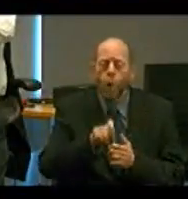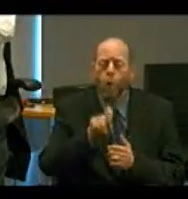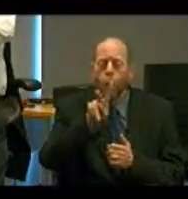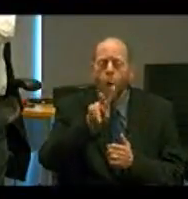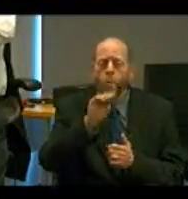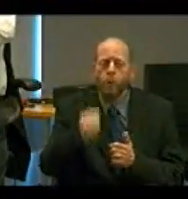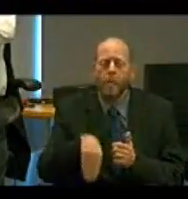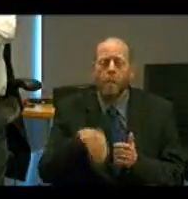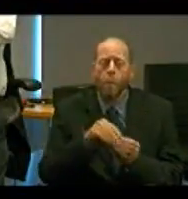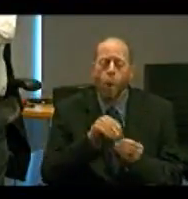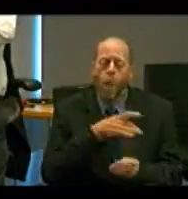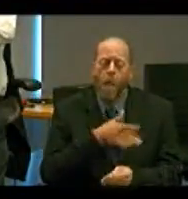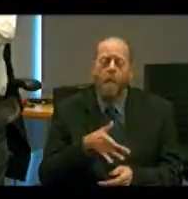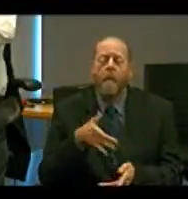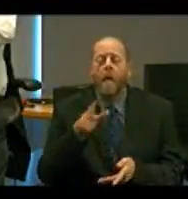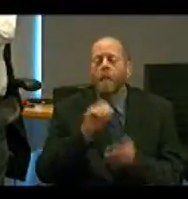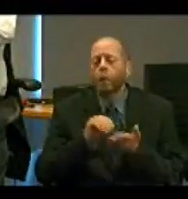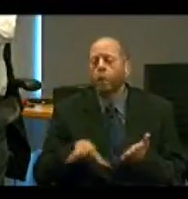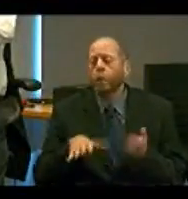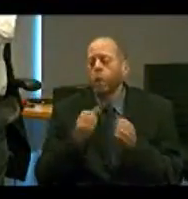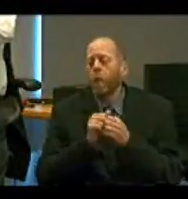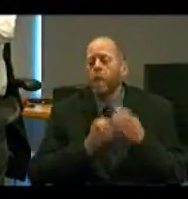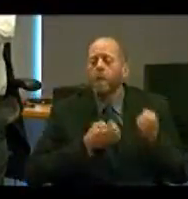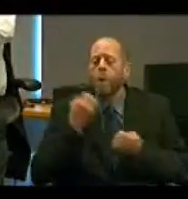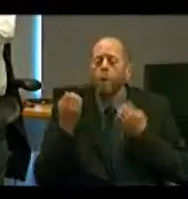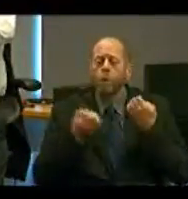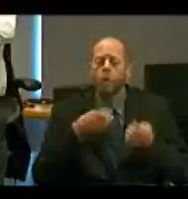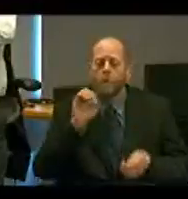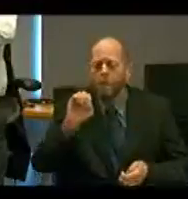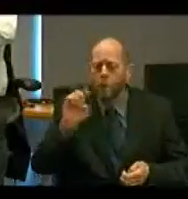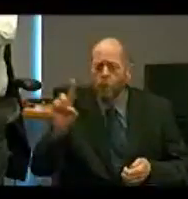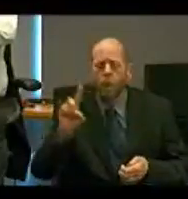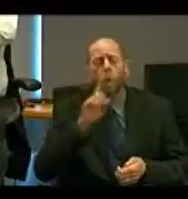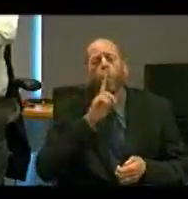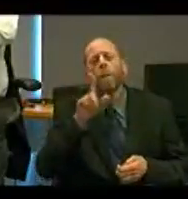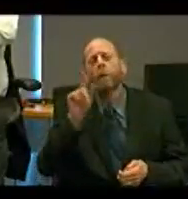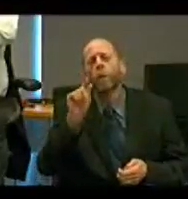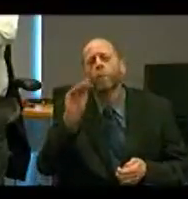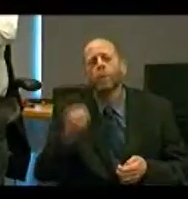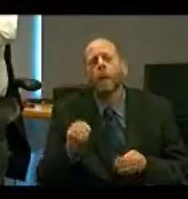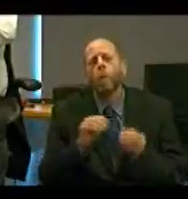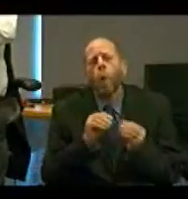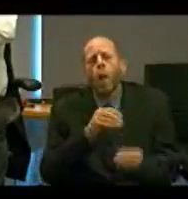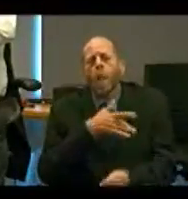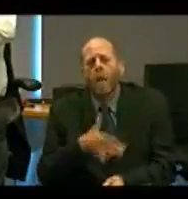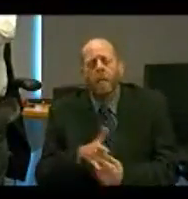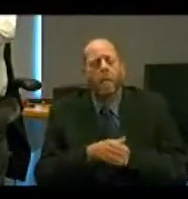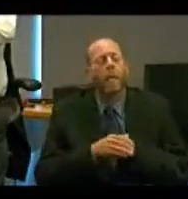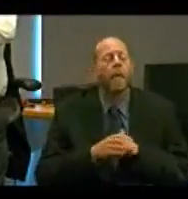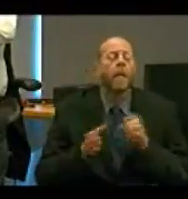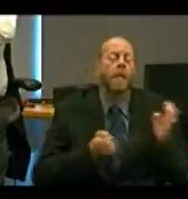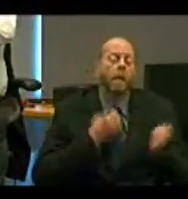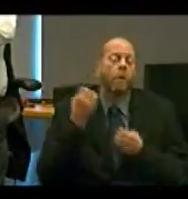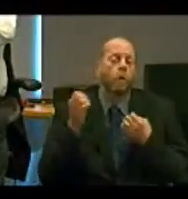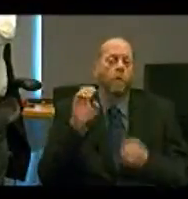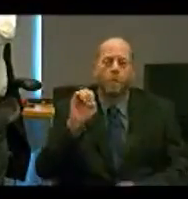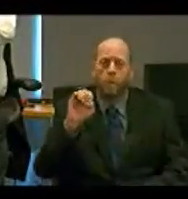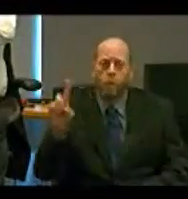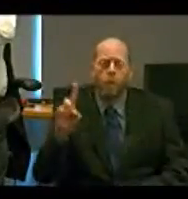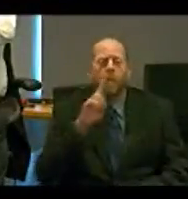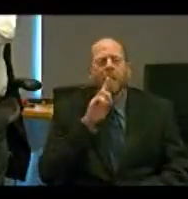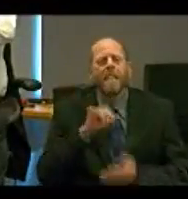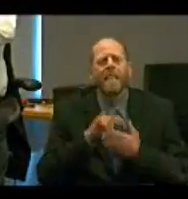more likely. And students with emotional disturbance were about 20% more likely. Now, emotional disturbance is